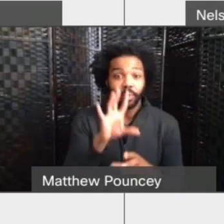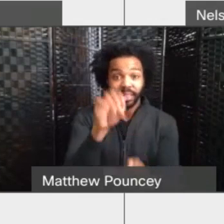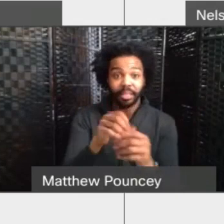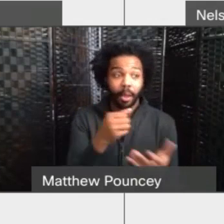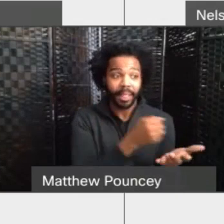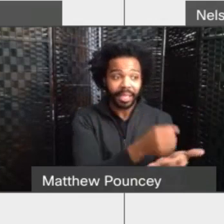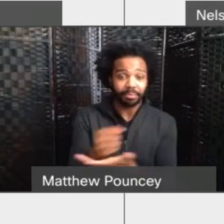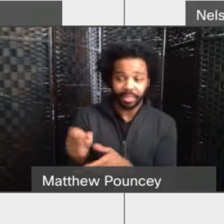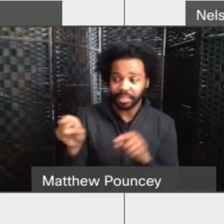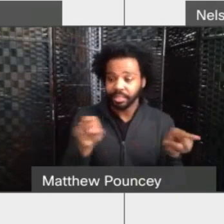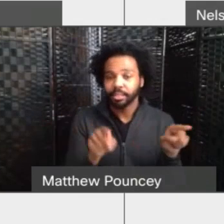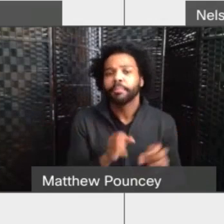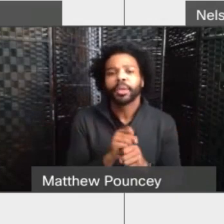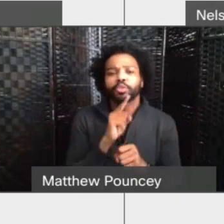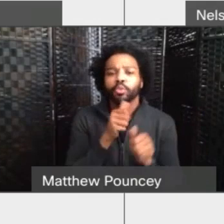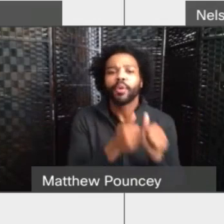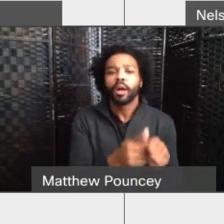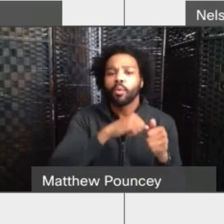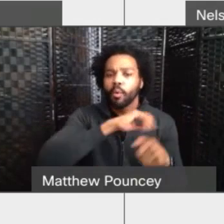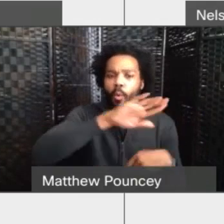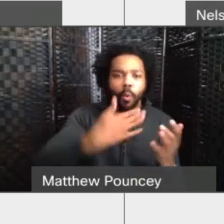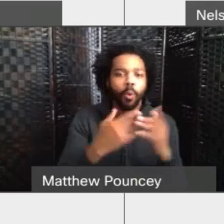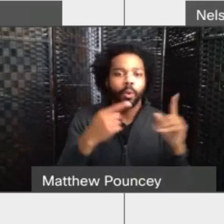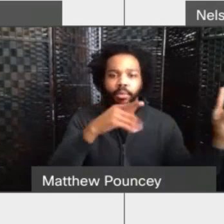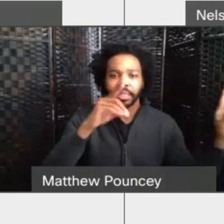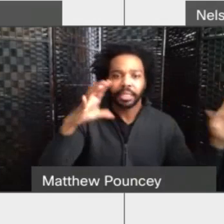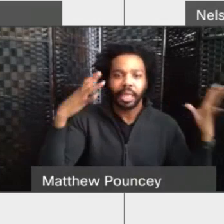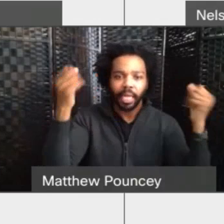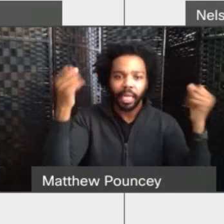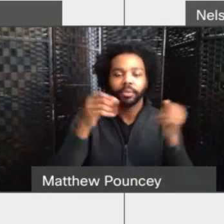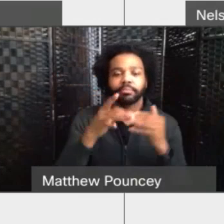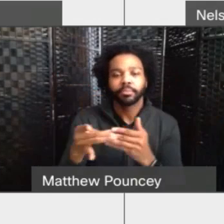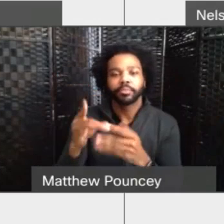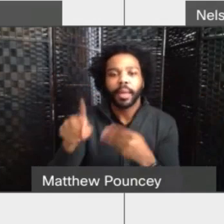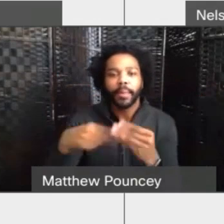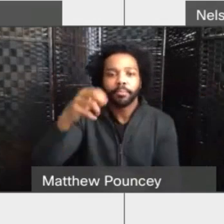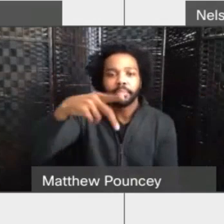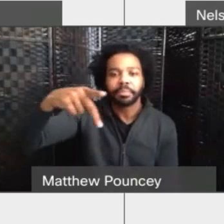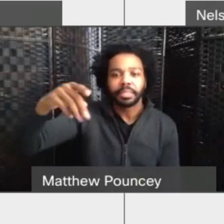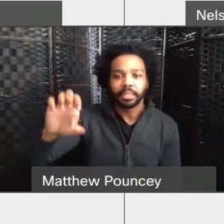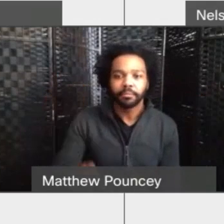following all the DC health guidance regarding personal protective equipment.